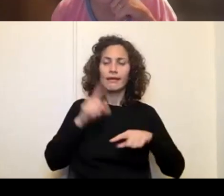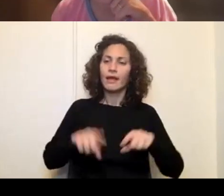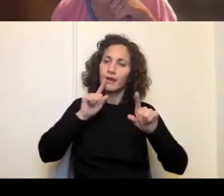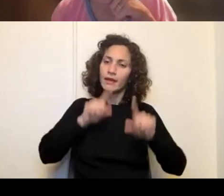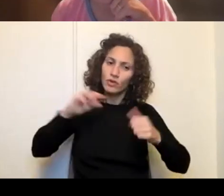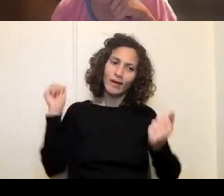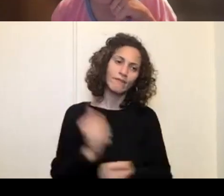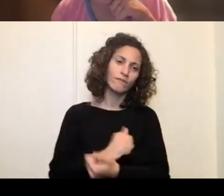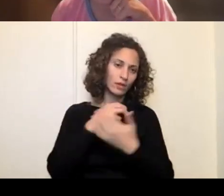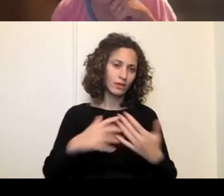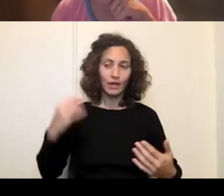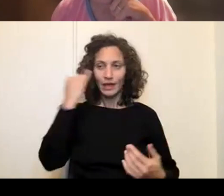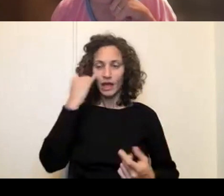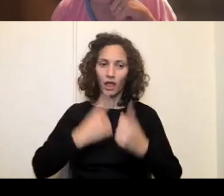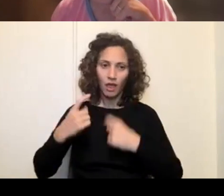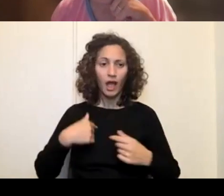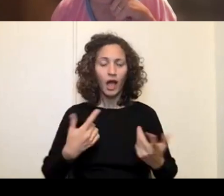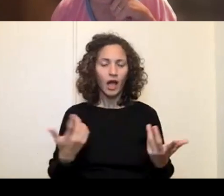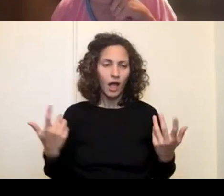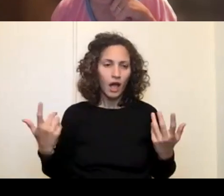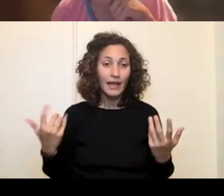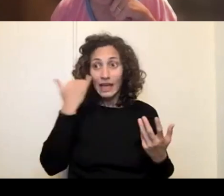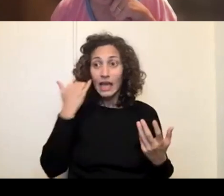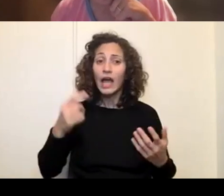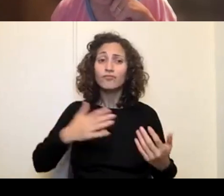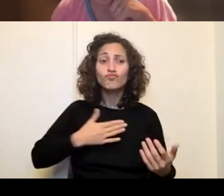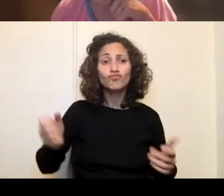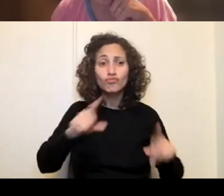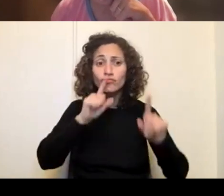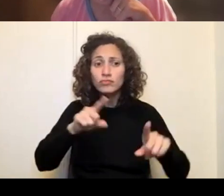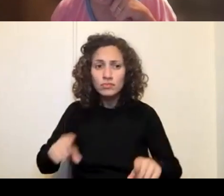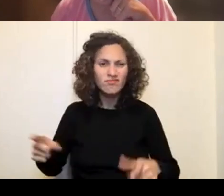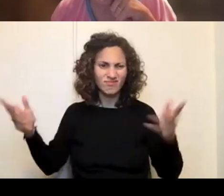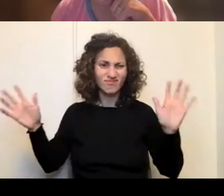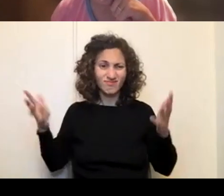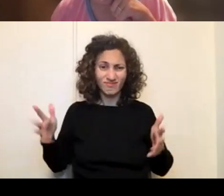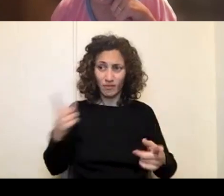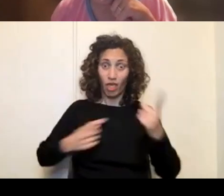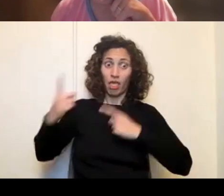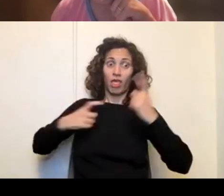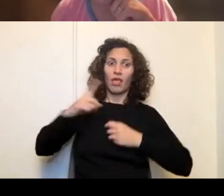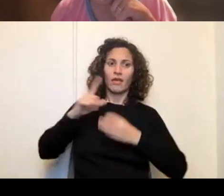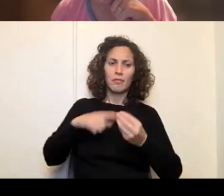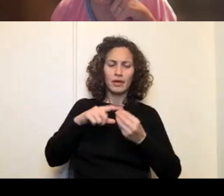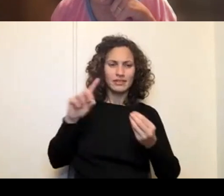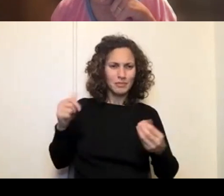I were doing that, I would just be answering people's questions all the time on dating profiles. That's all it